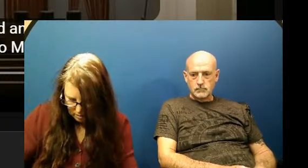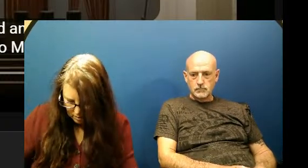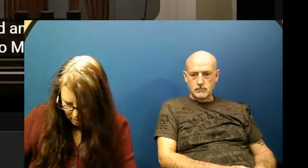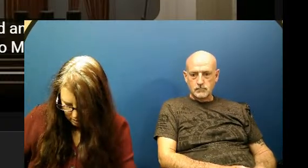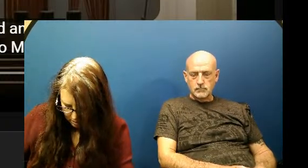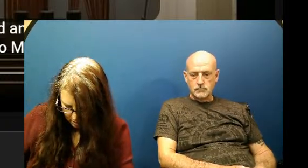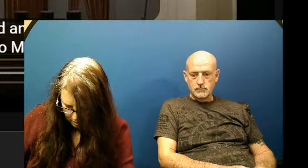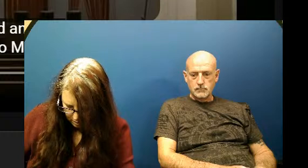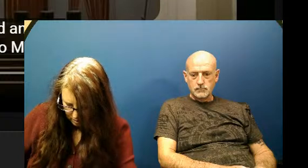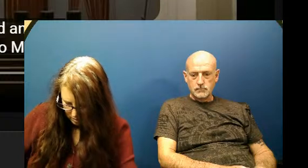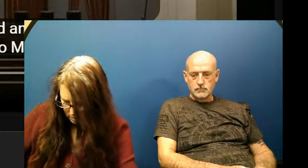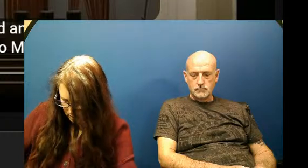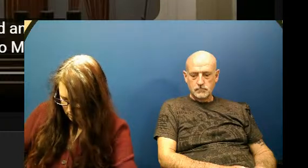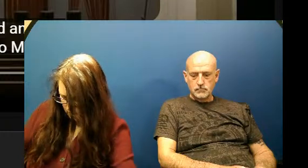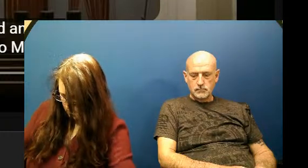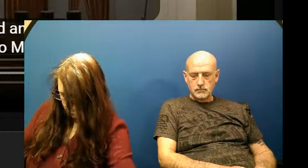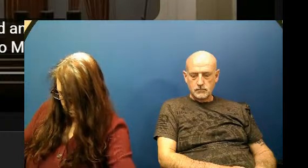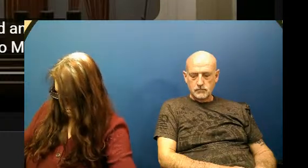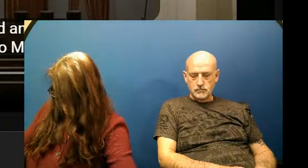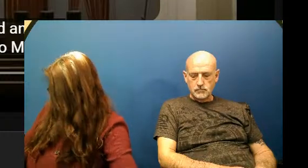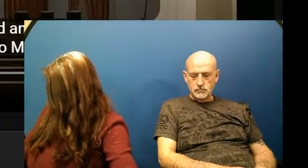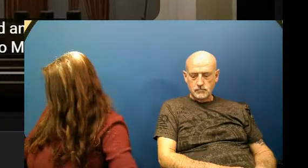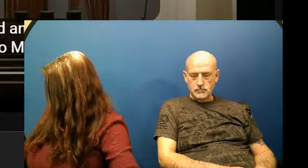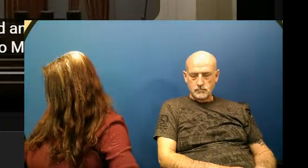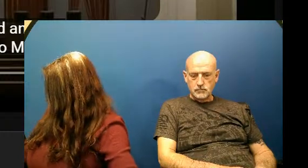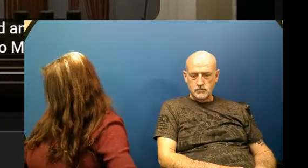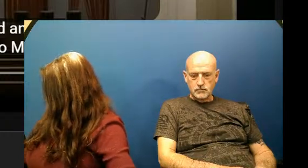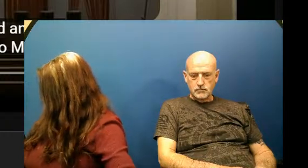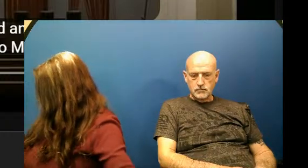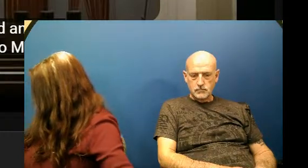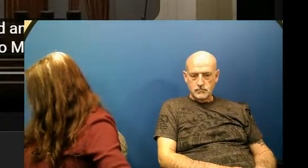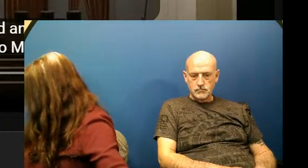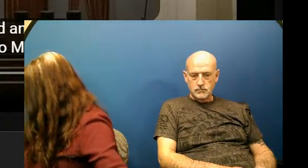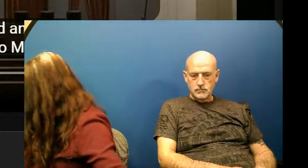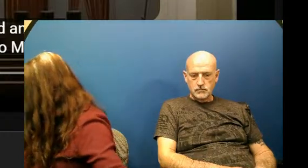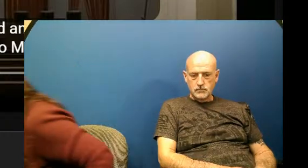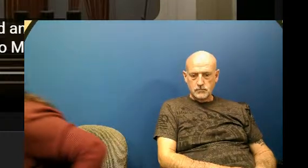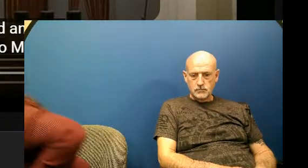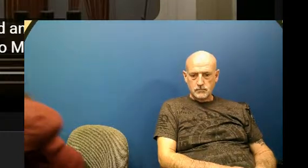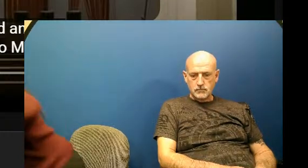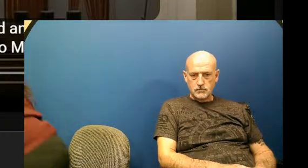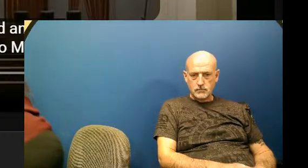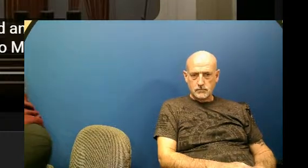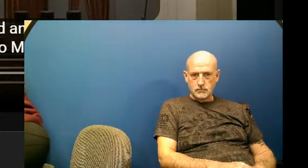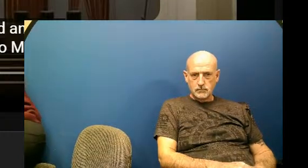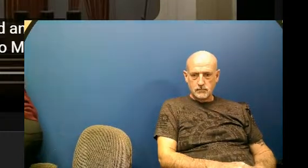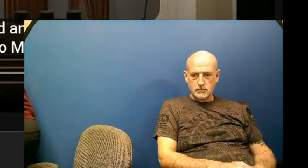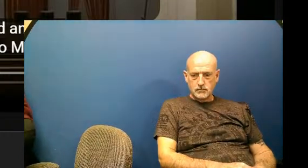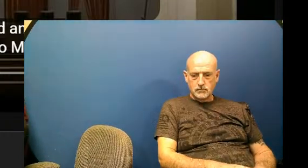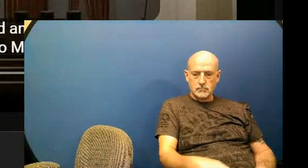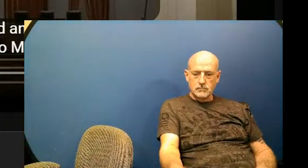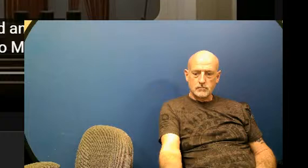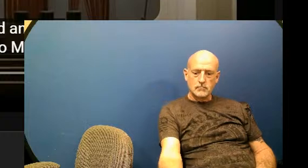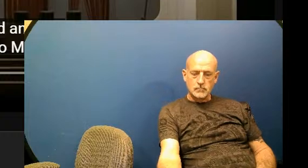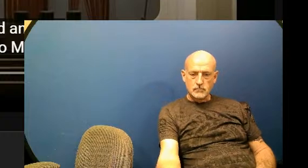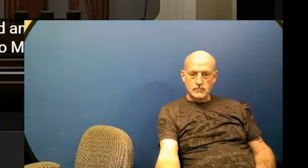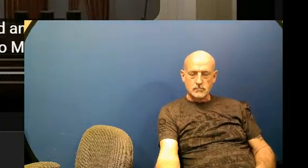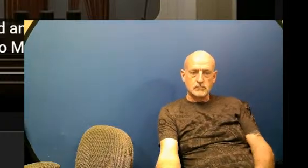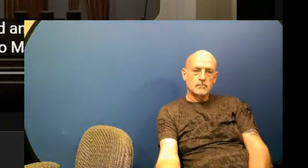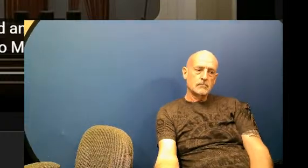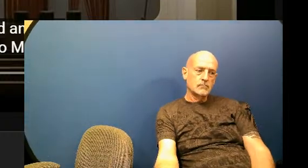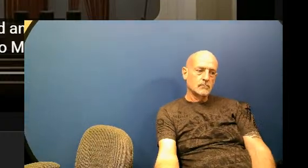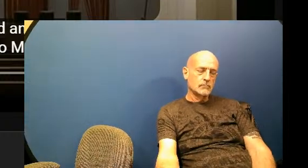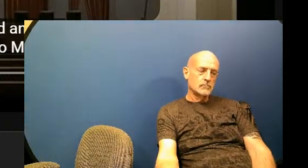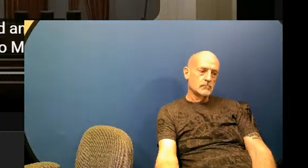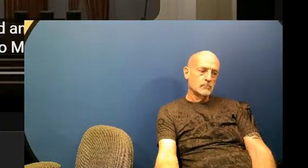a foreign adversary to exploit its control over a speech platform. The difference between covert and non-covert. So I think that